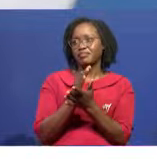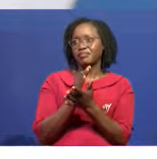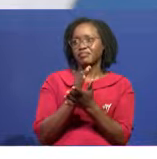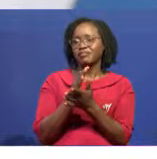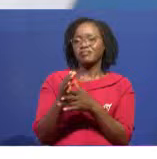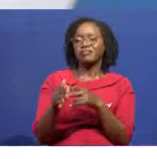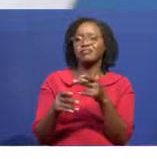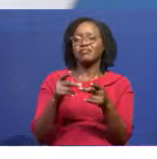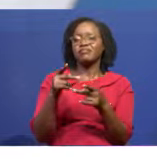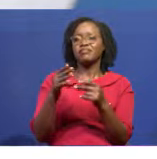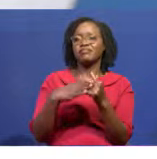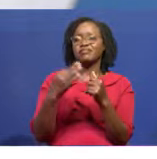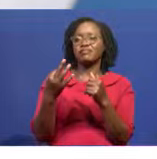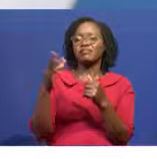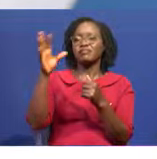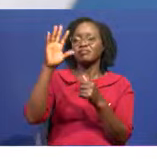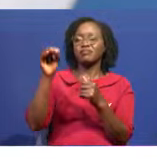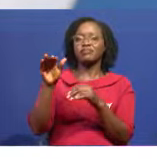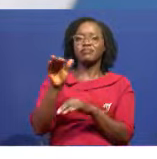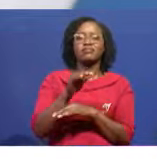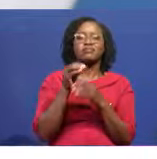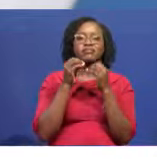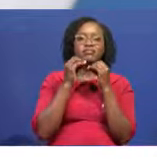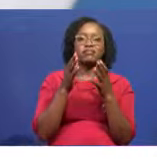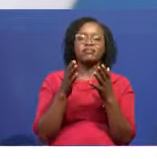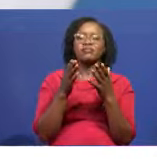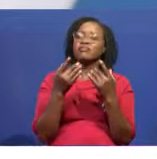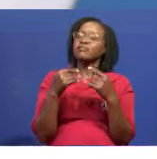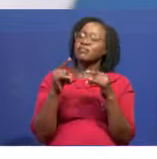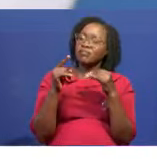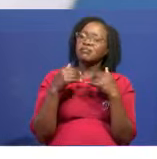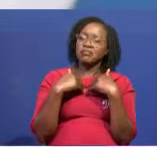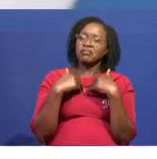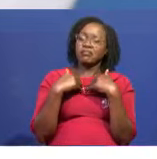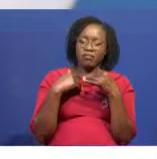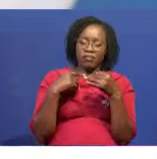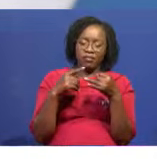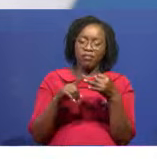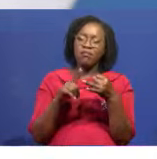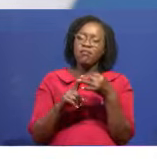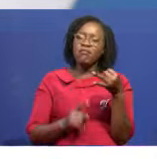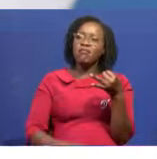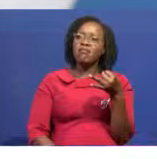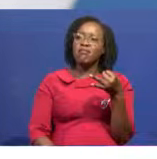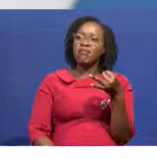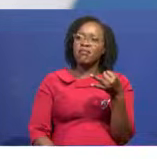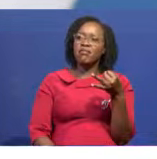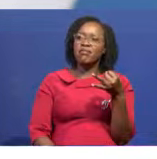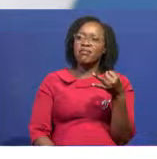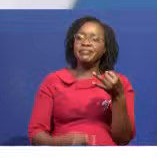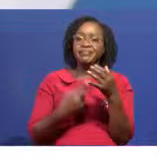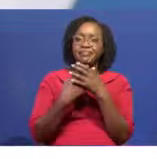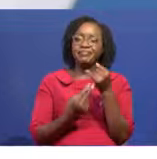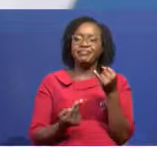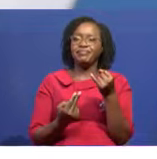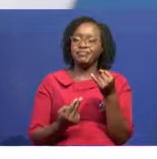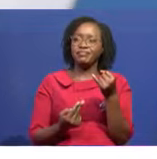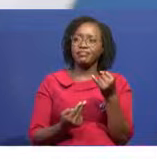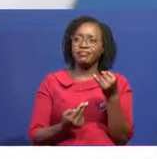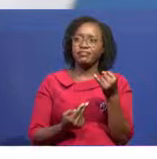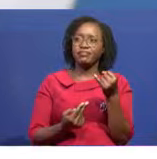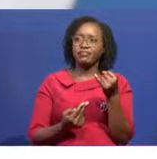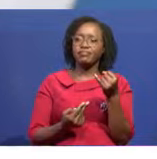process 93% of the requests for information, that's one of the successes we have had. We have also managed to double